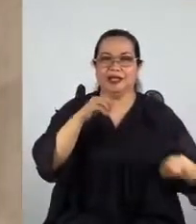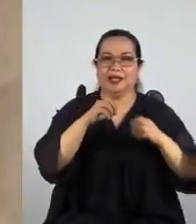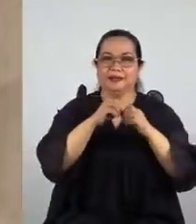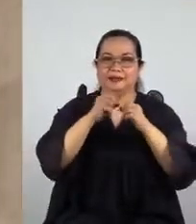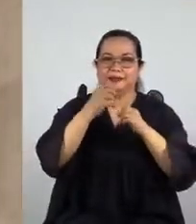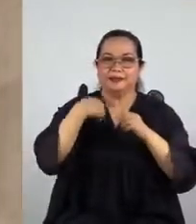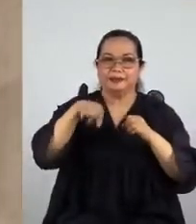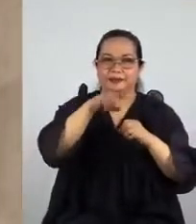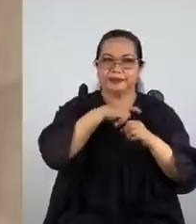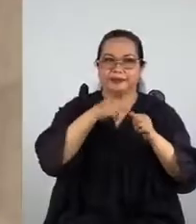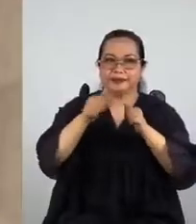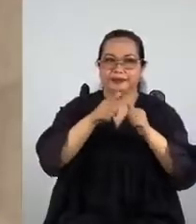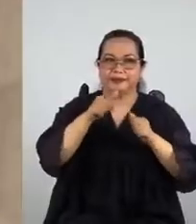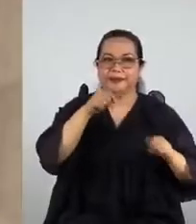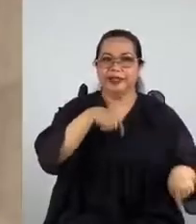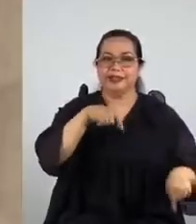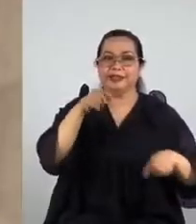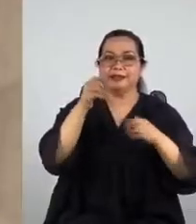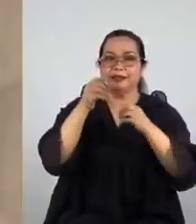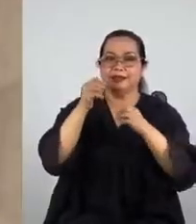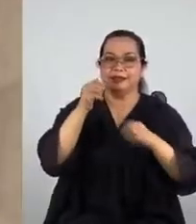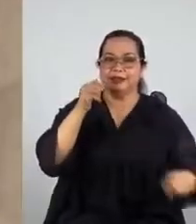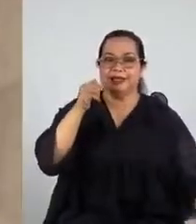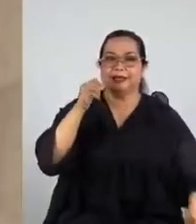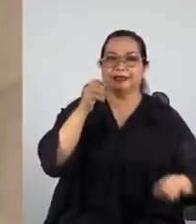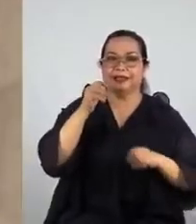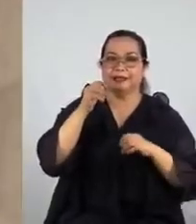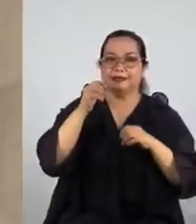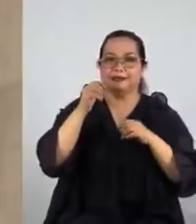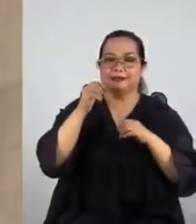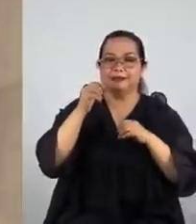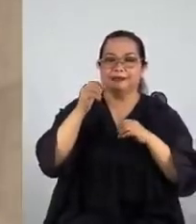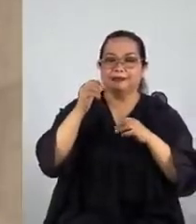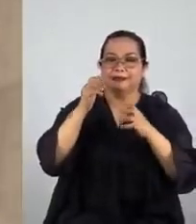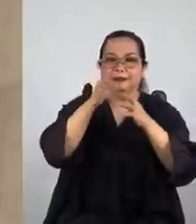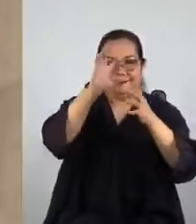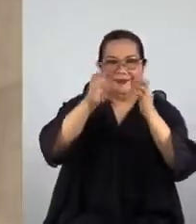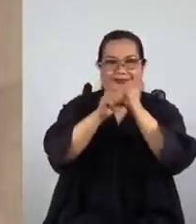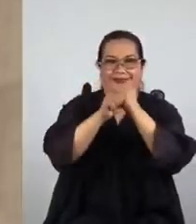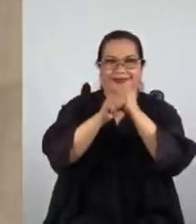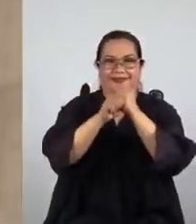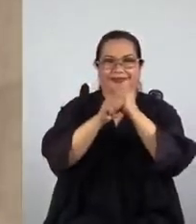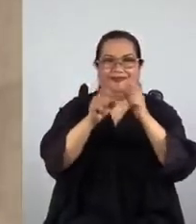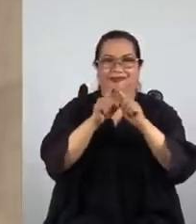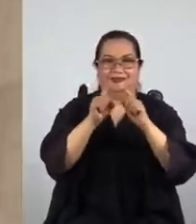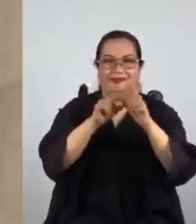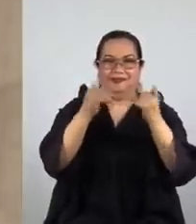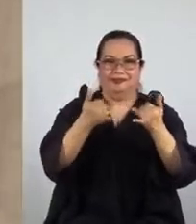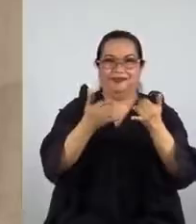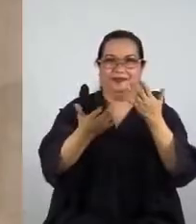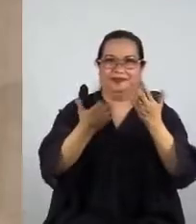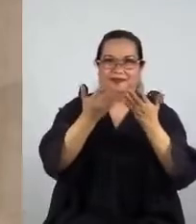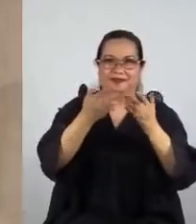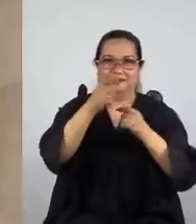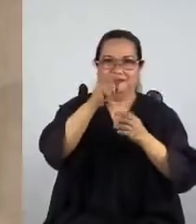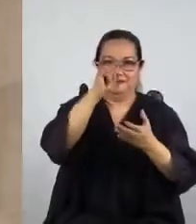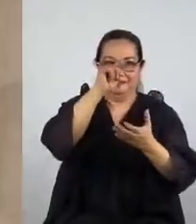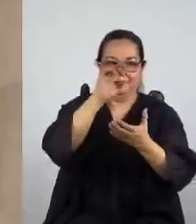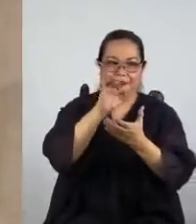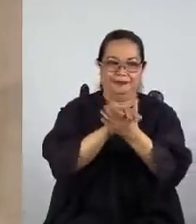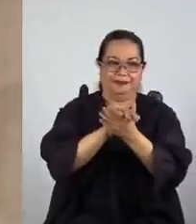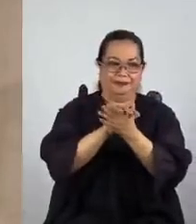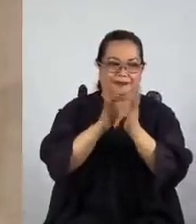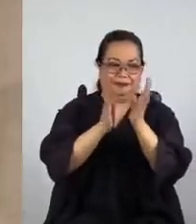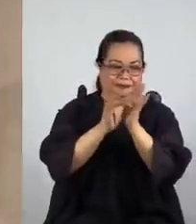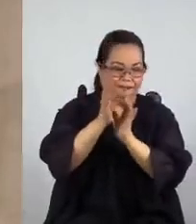while we are running the race of faith, as we live a life of faith. Now, you may be a believer in